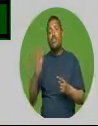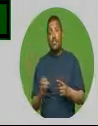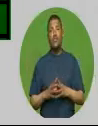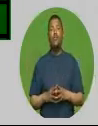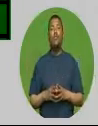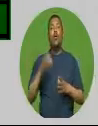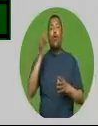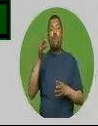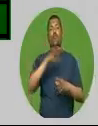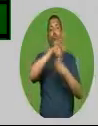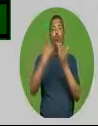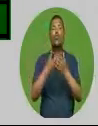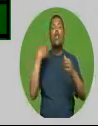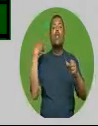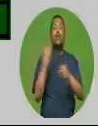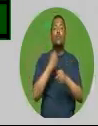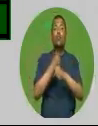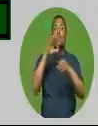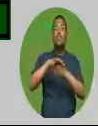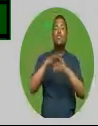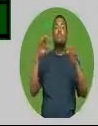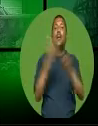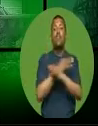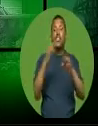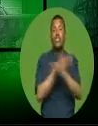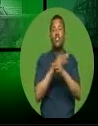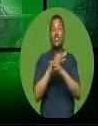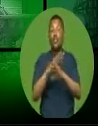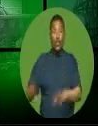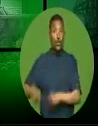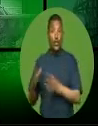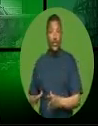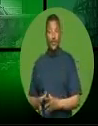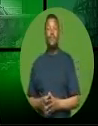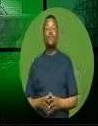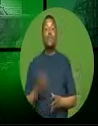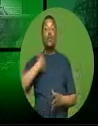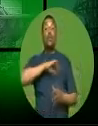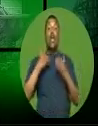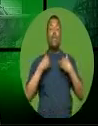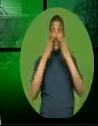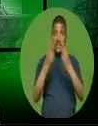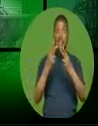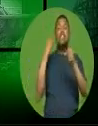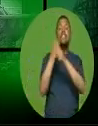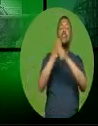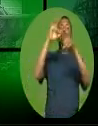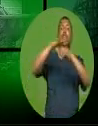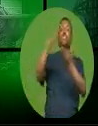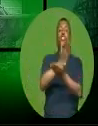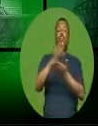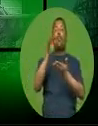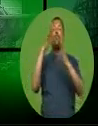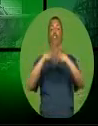8.8% of total employment in manufacturing. Students, we have seen that the employment share